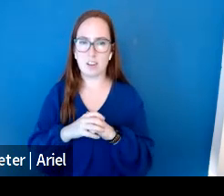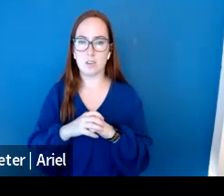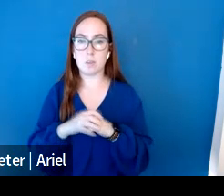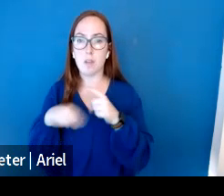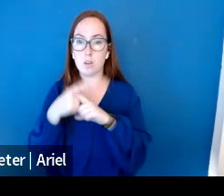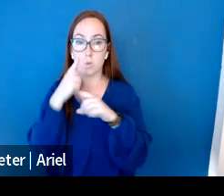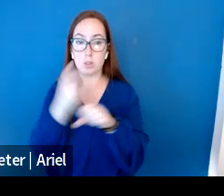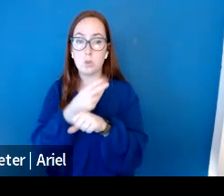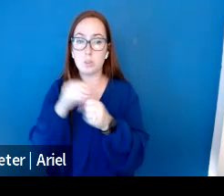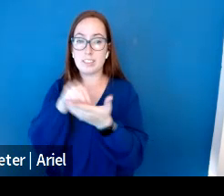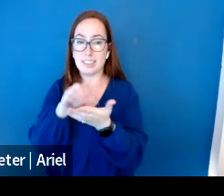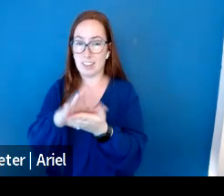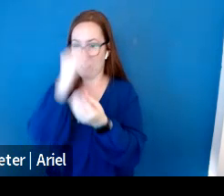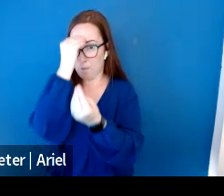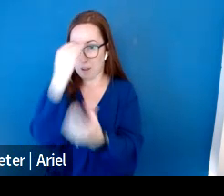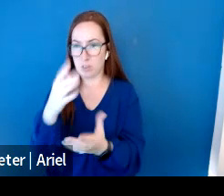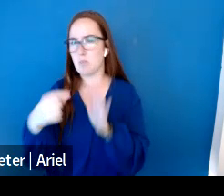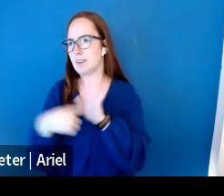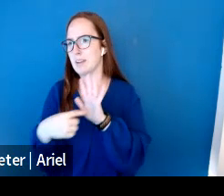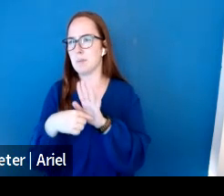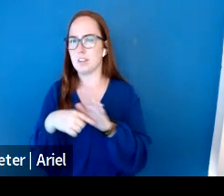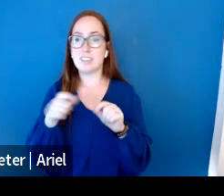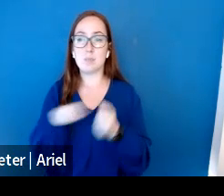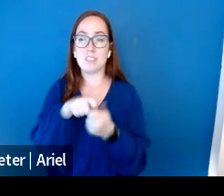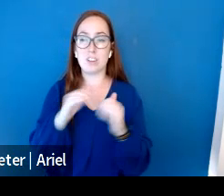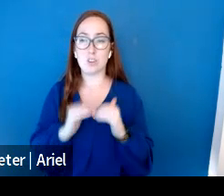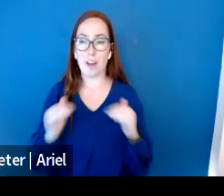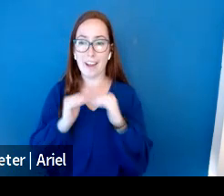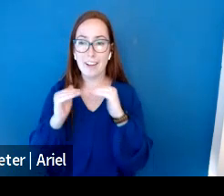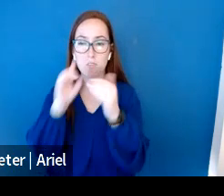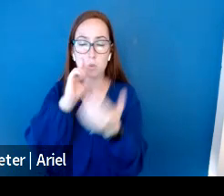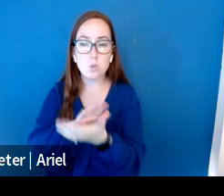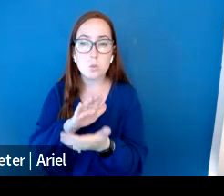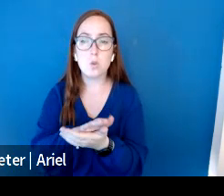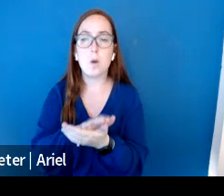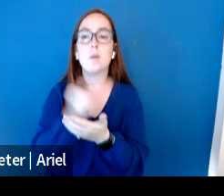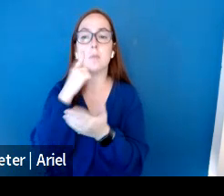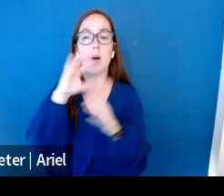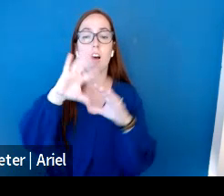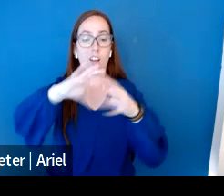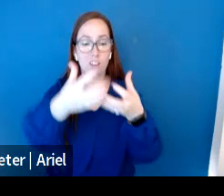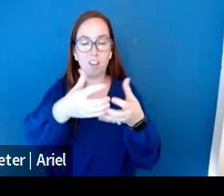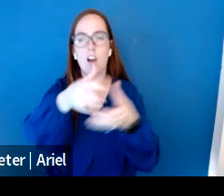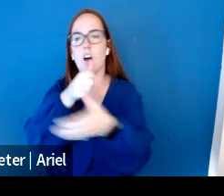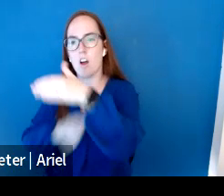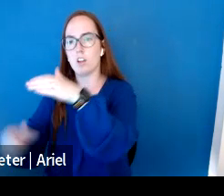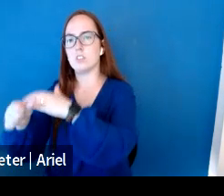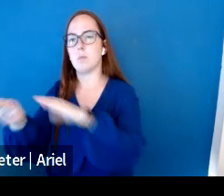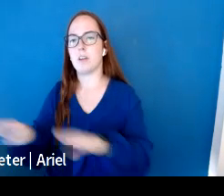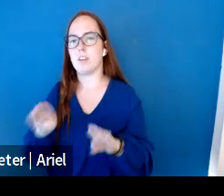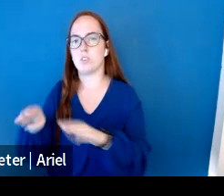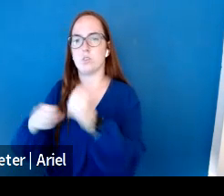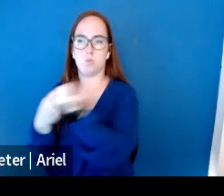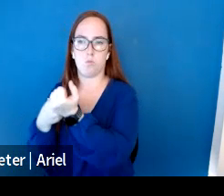the students in a given school, and also used within the framework of behavioral support.